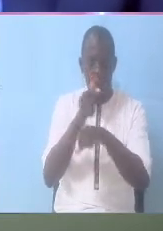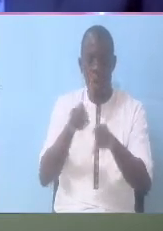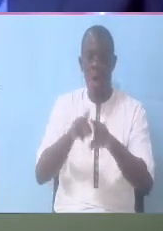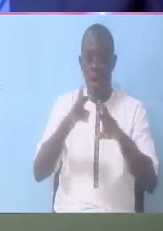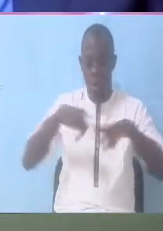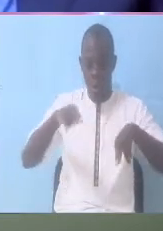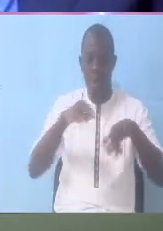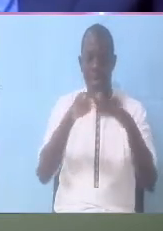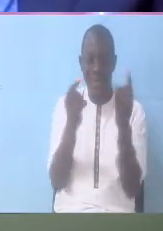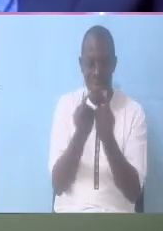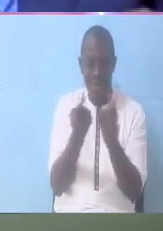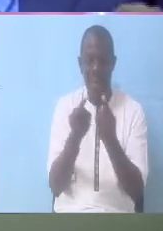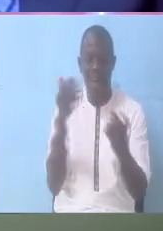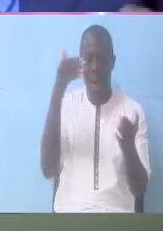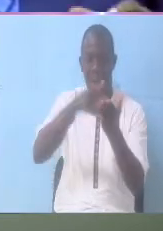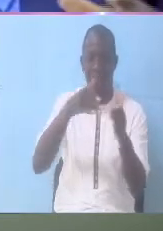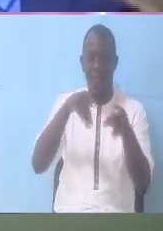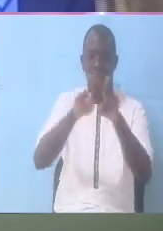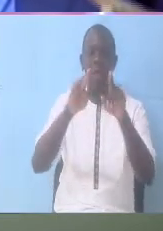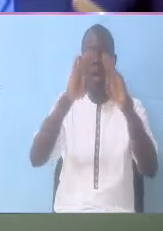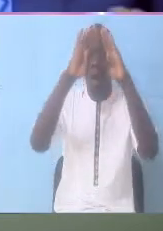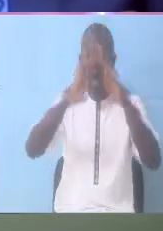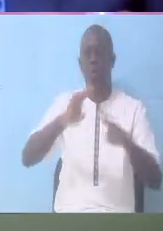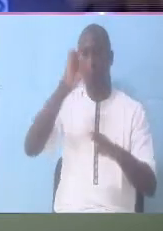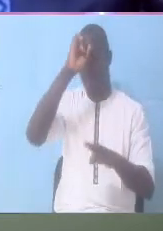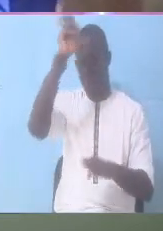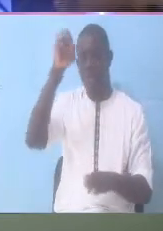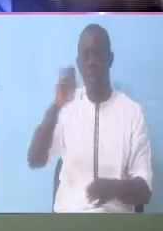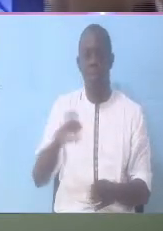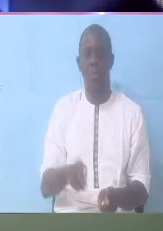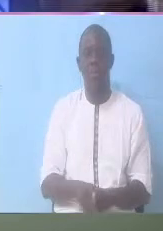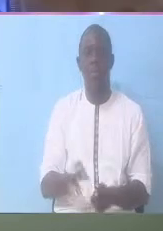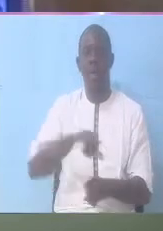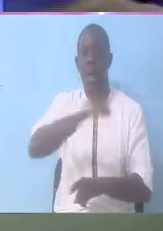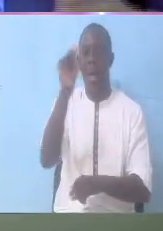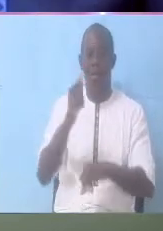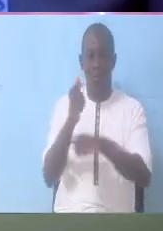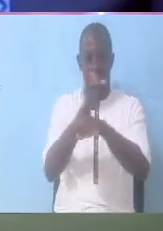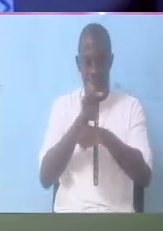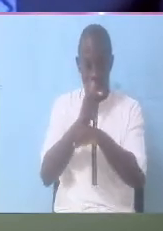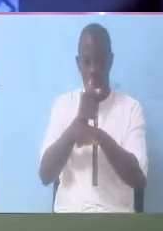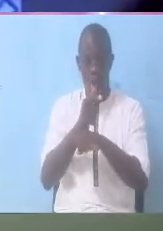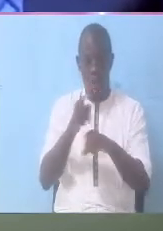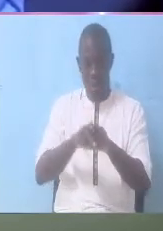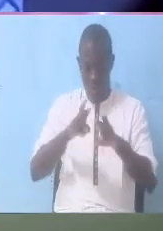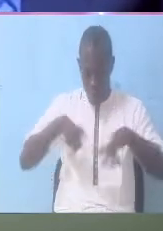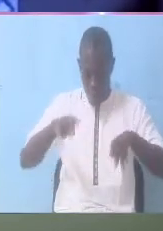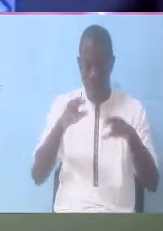Not even the cassette itself, even the video itself is holding it. And the video recorder itself.